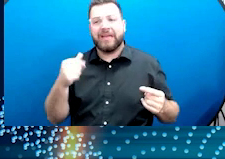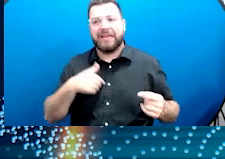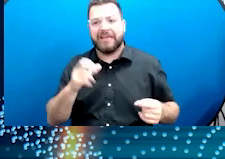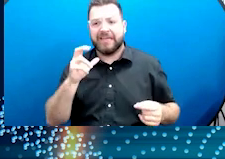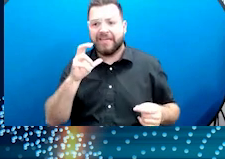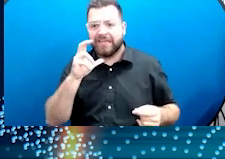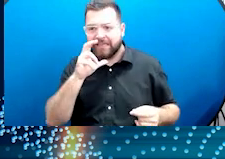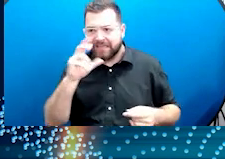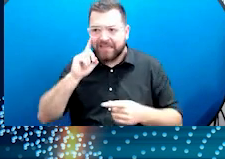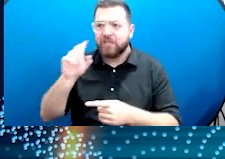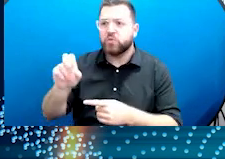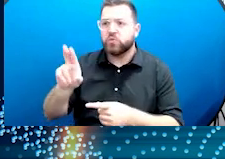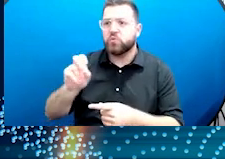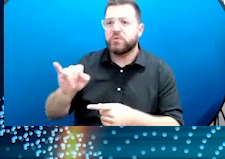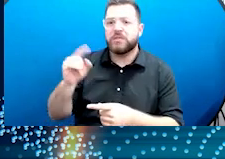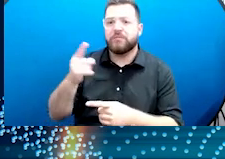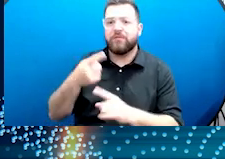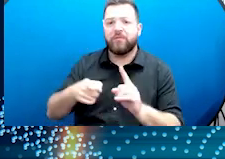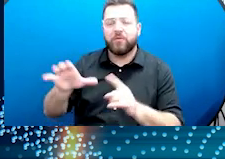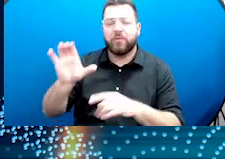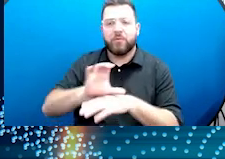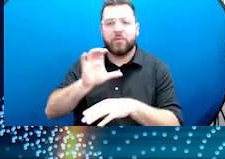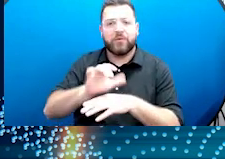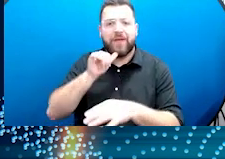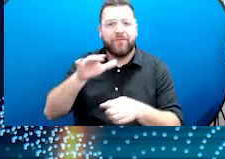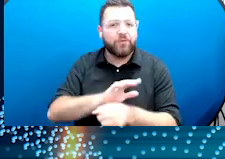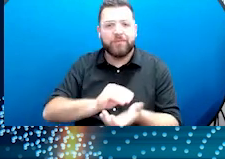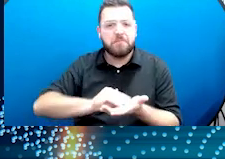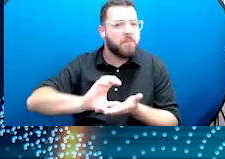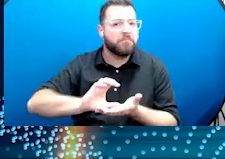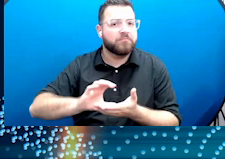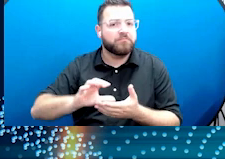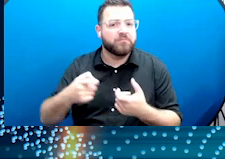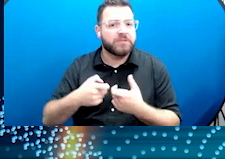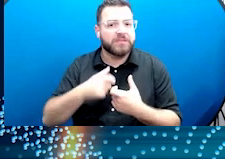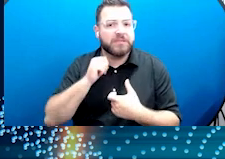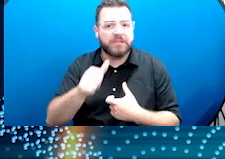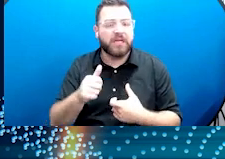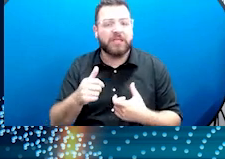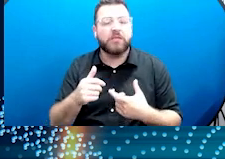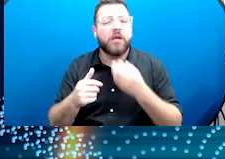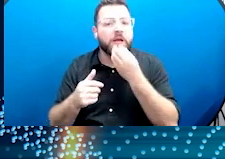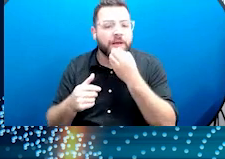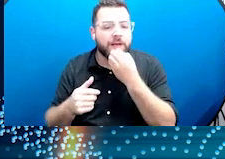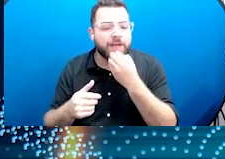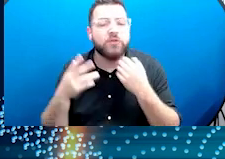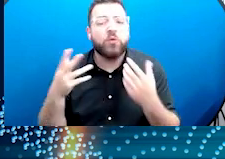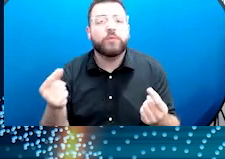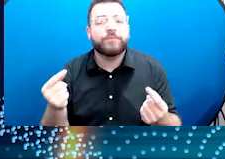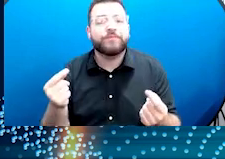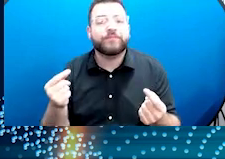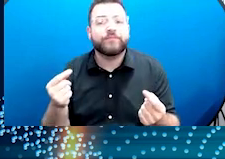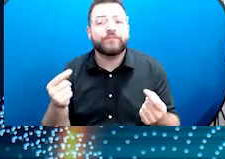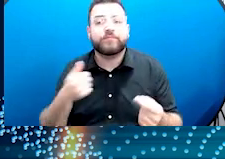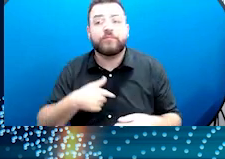Susie, I think some of your computers are not charged all the way or something. I don't know. So we got some complaints out here. So what we're going to do is take a